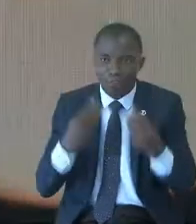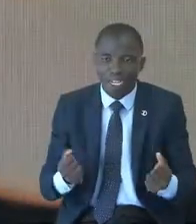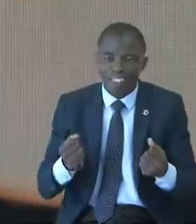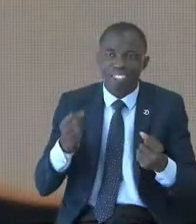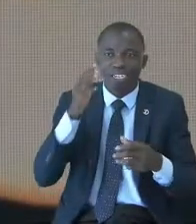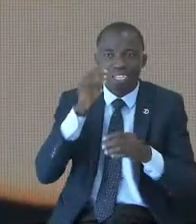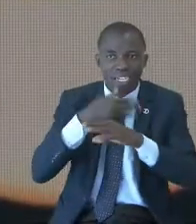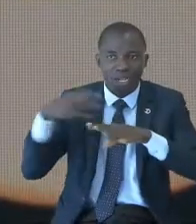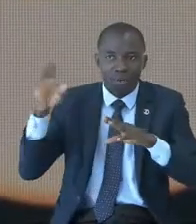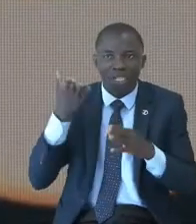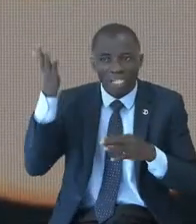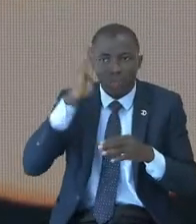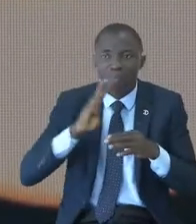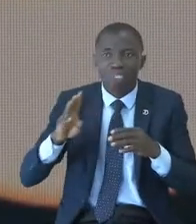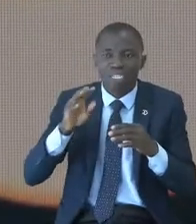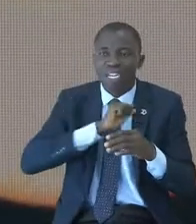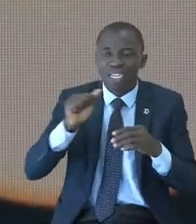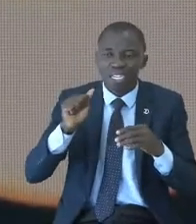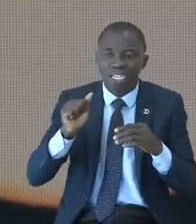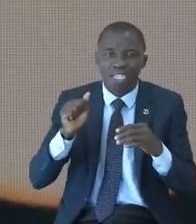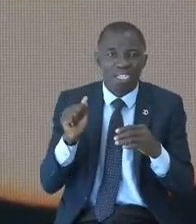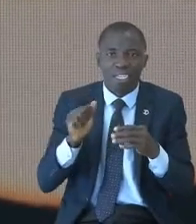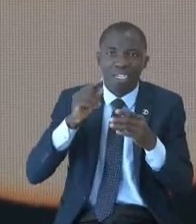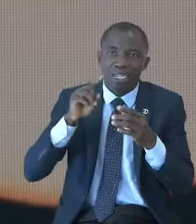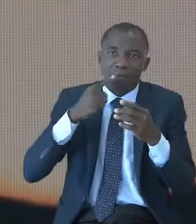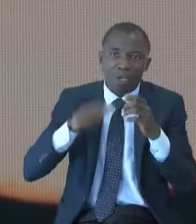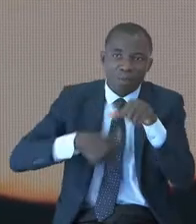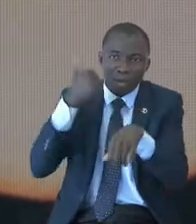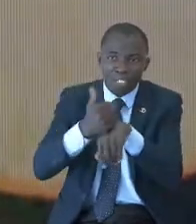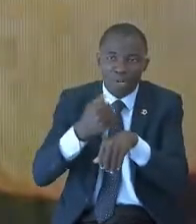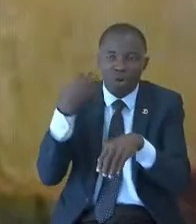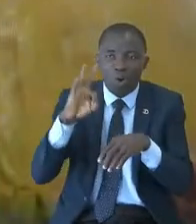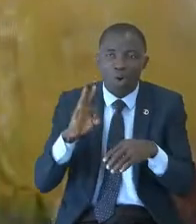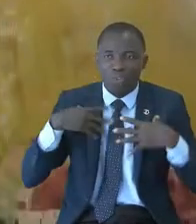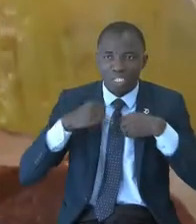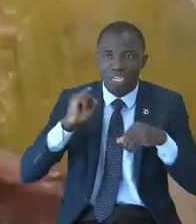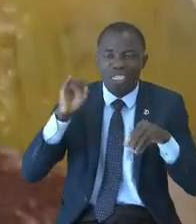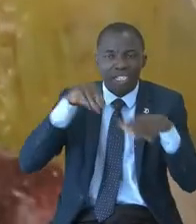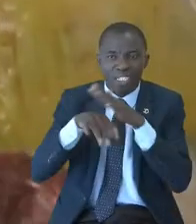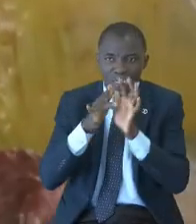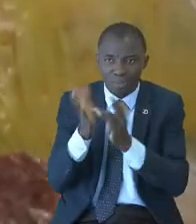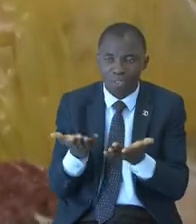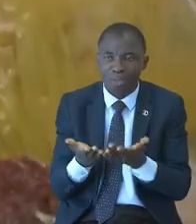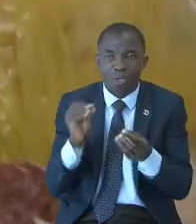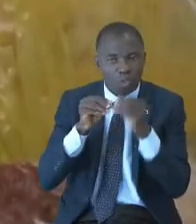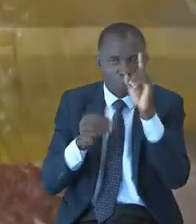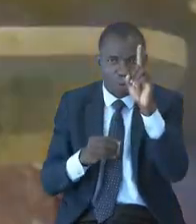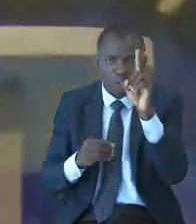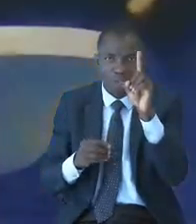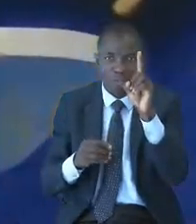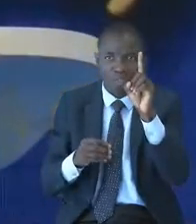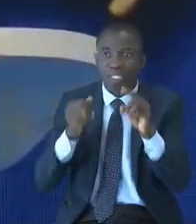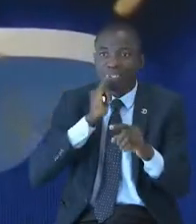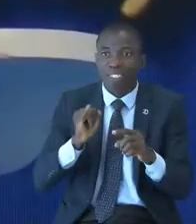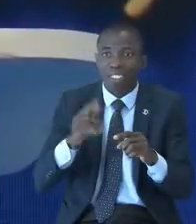a confirmation of the healing scriptures. Quickly, number one. Number one is